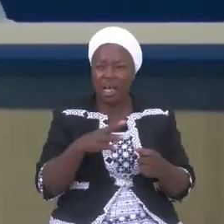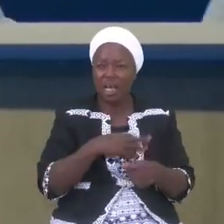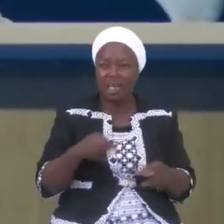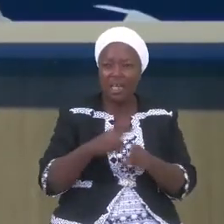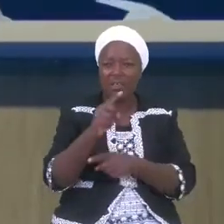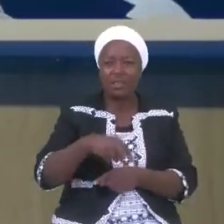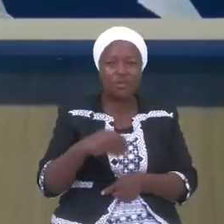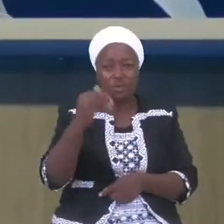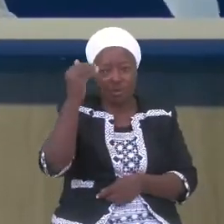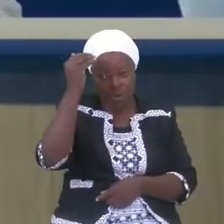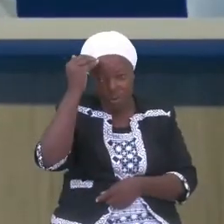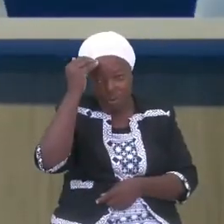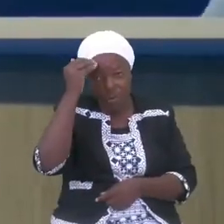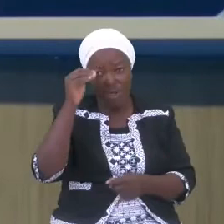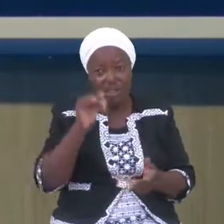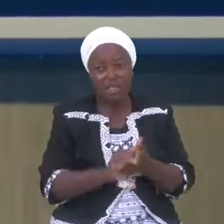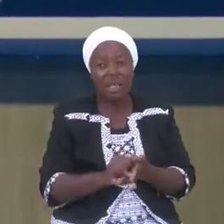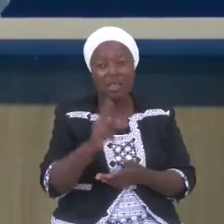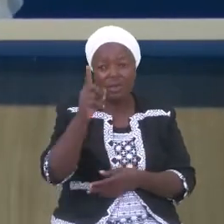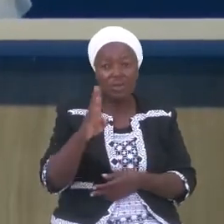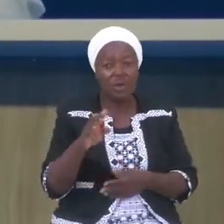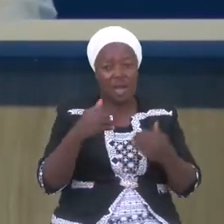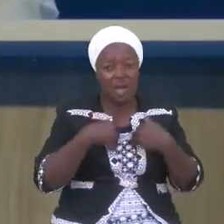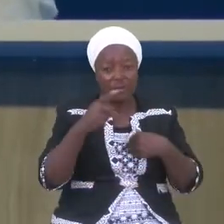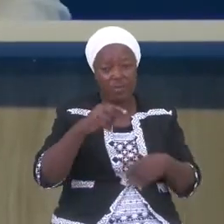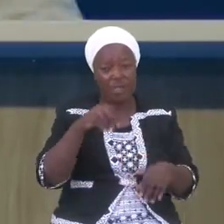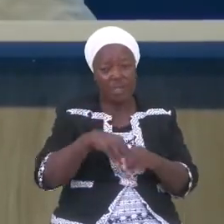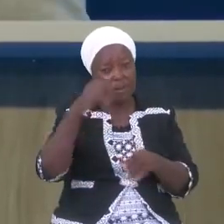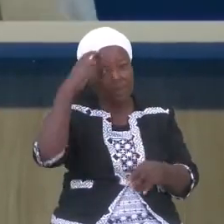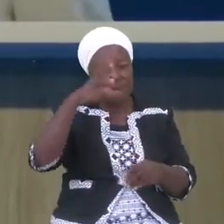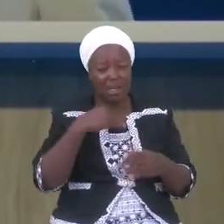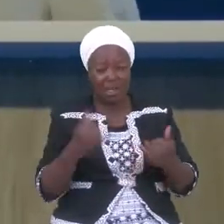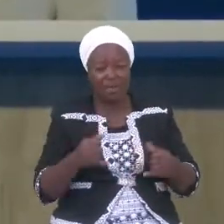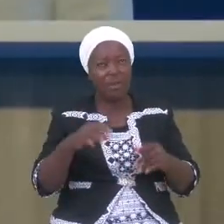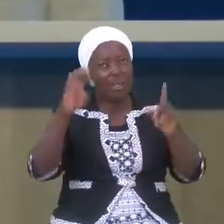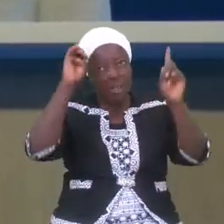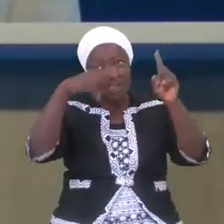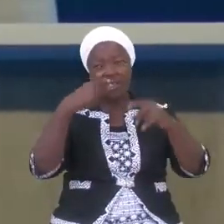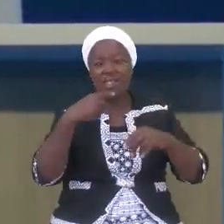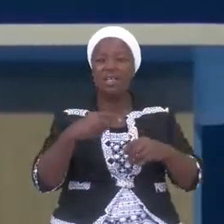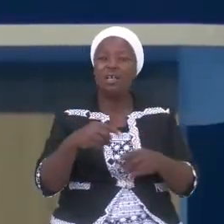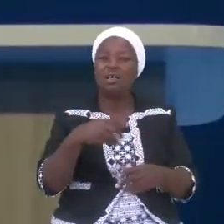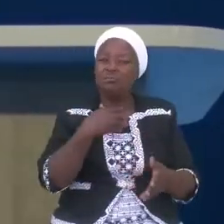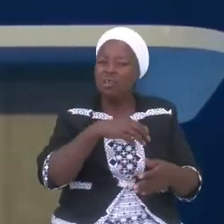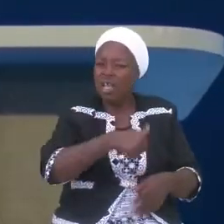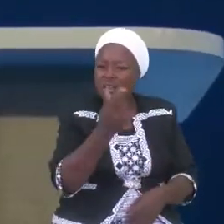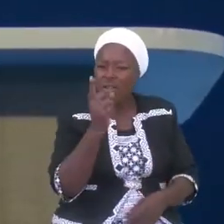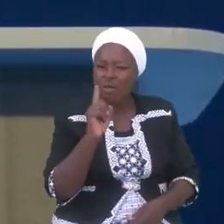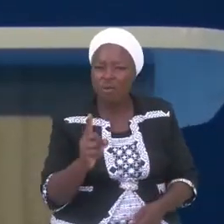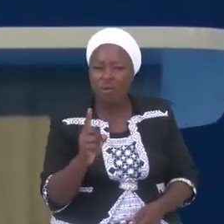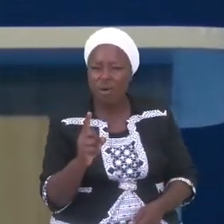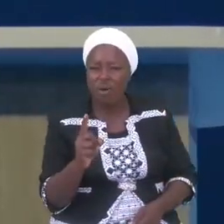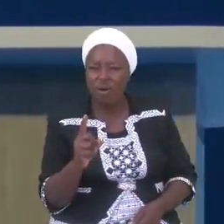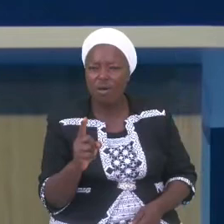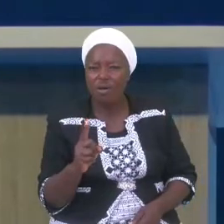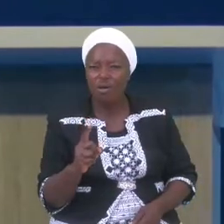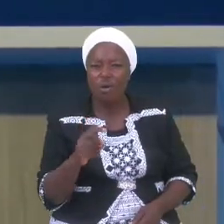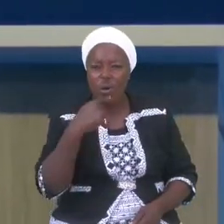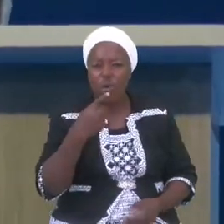God had you in mind, and now it says, whosoever will may